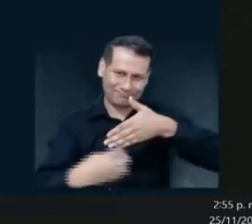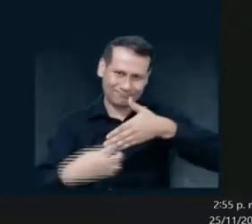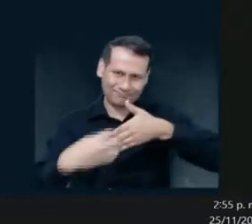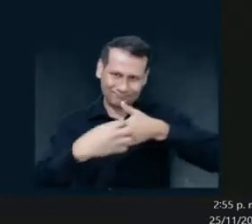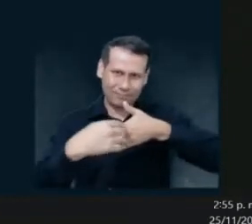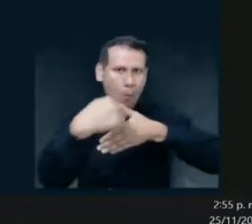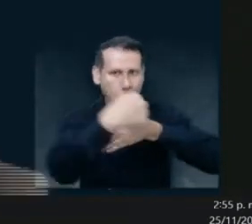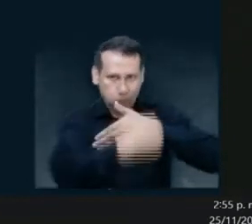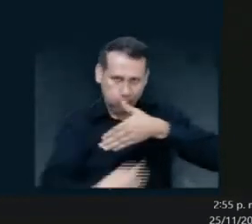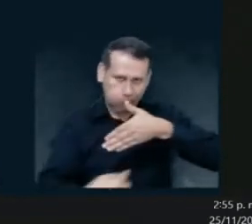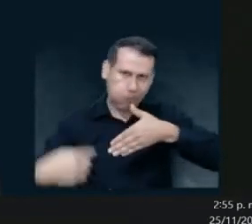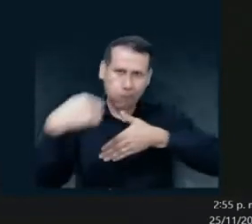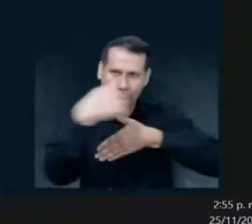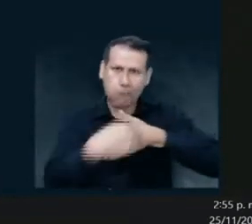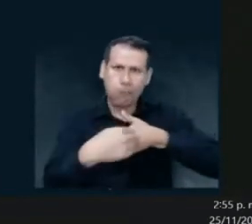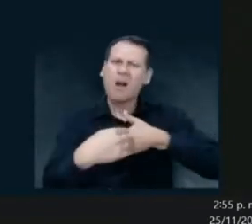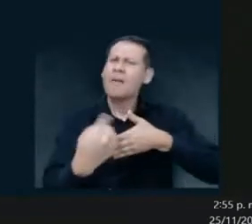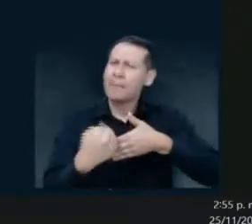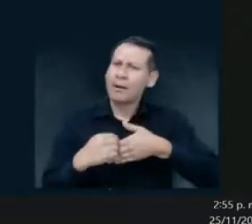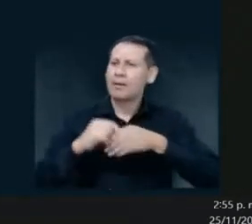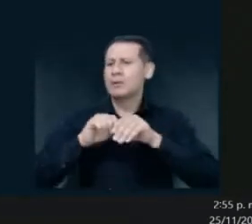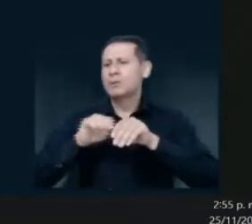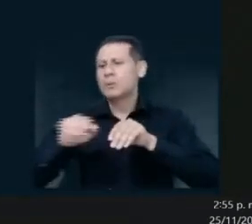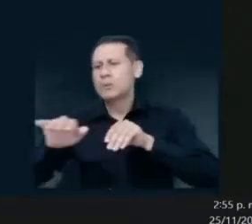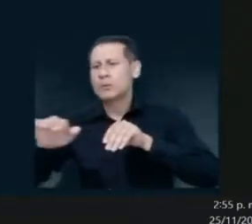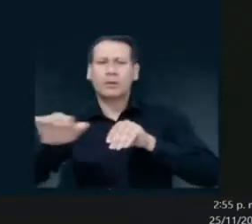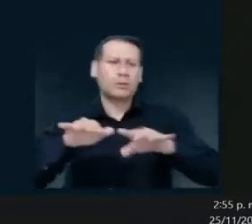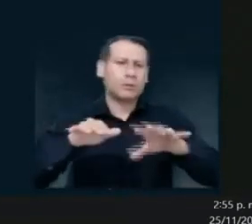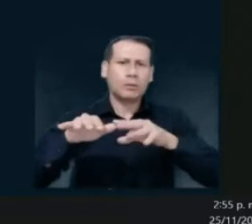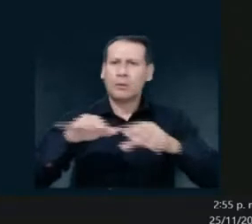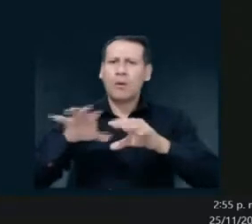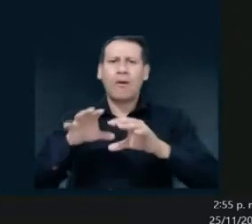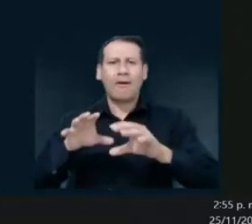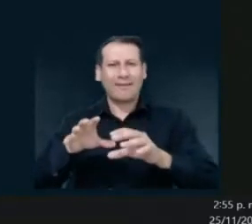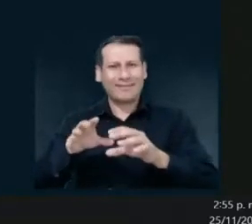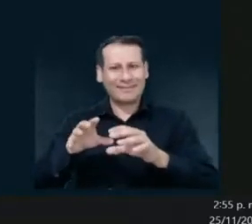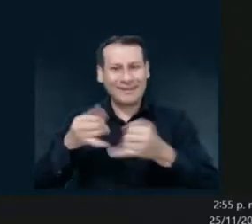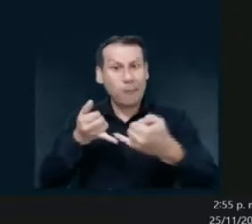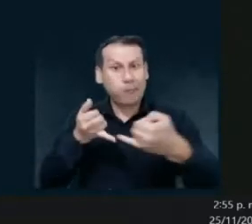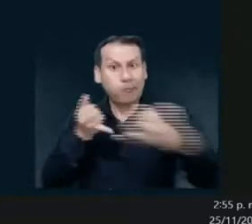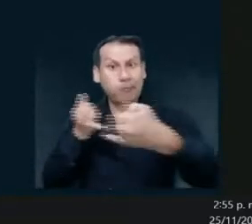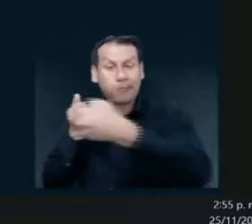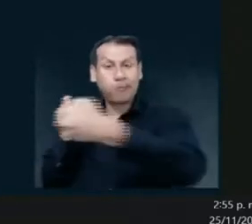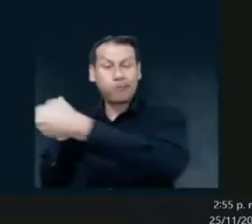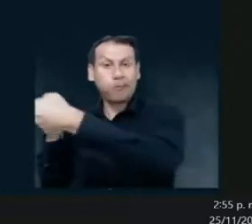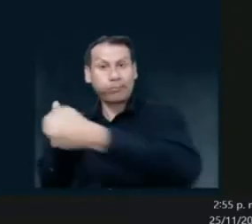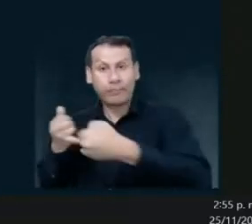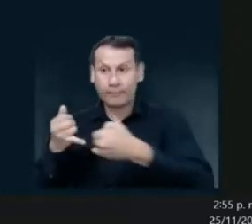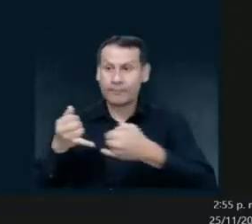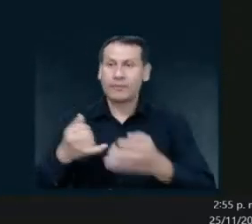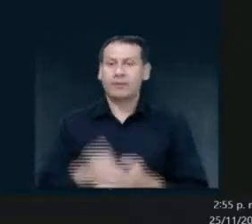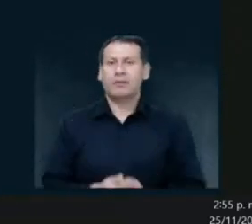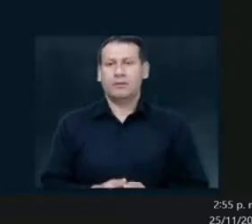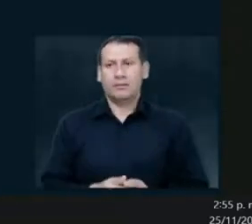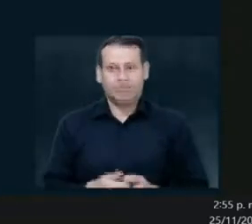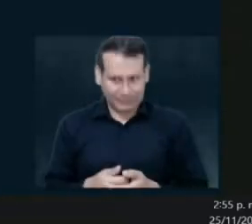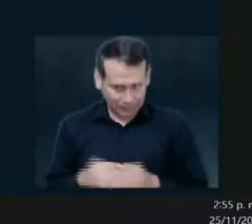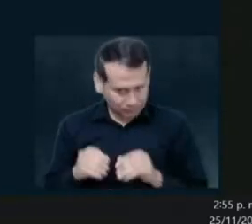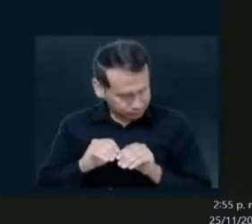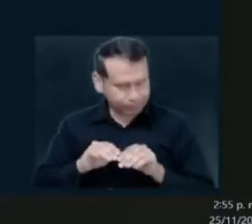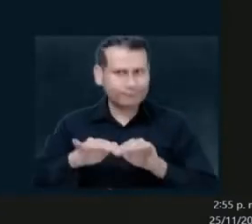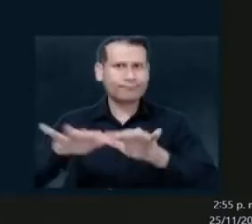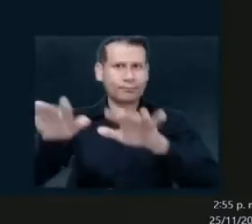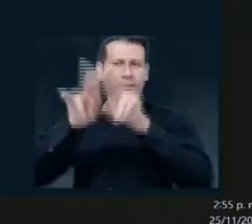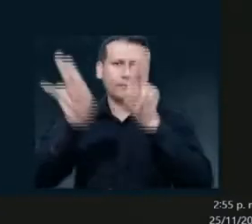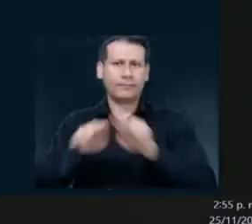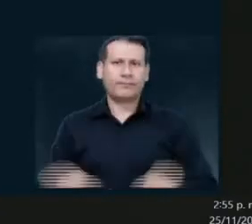putting those first links so that we can actually get to the internet. At that time, one wouldn't expect to come a provider to connect. We